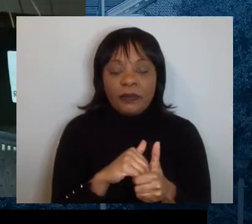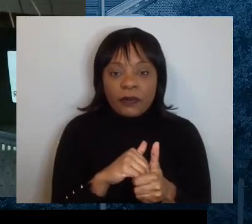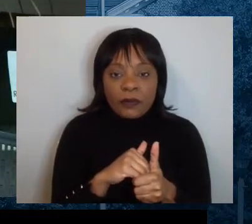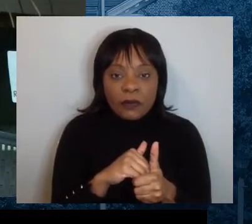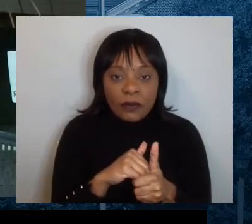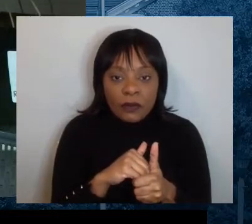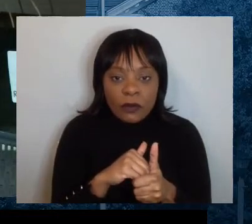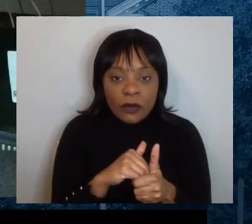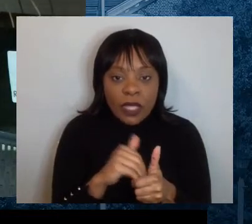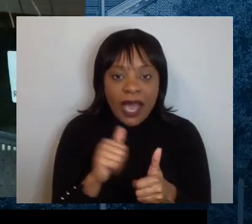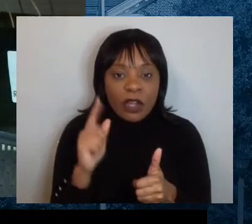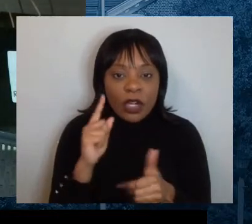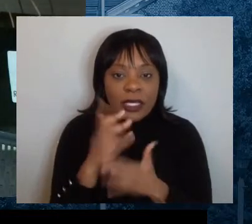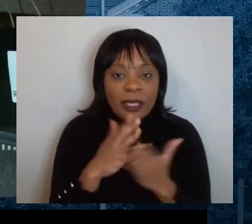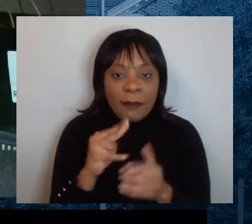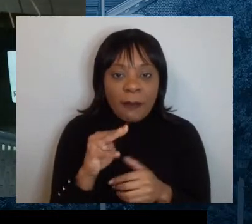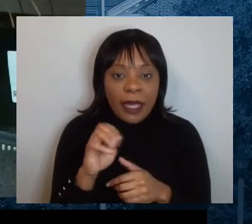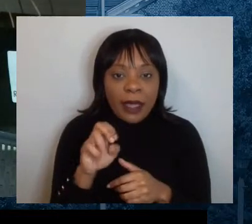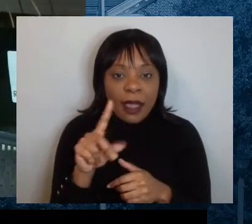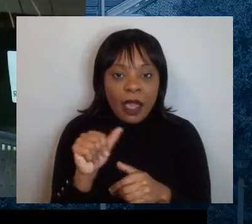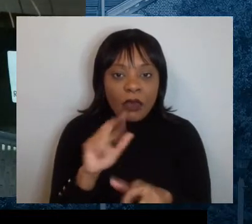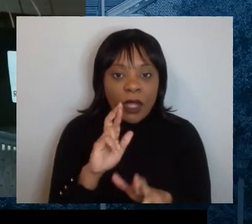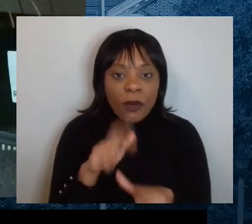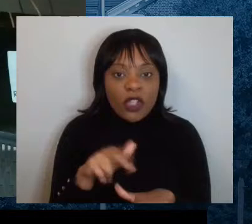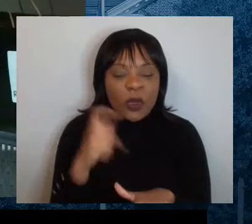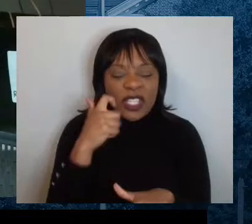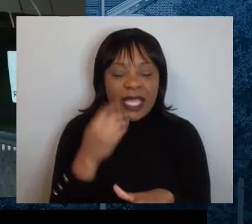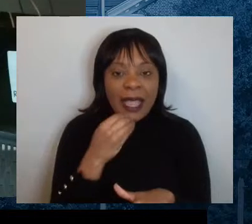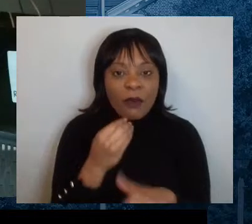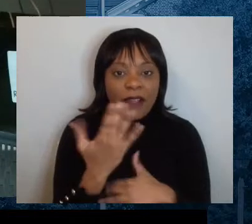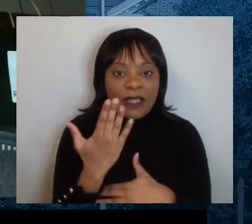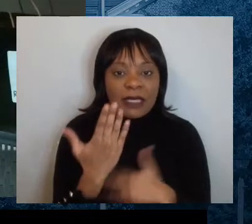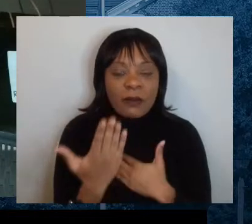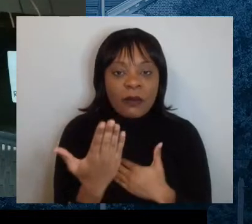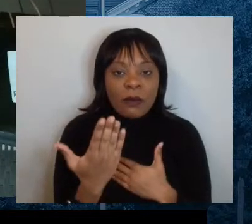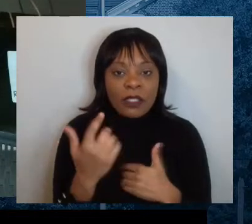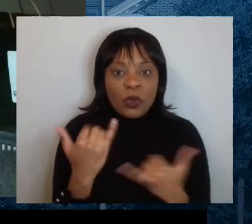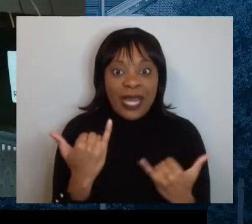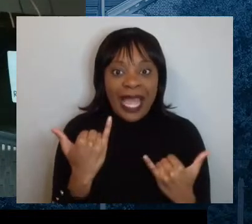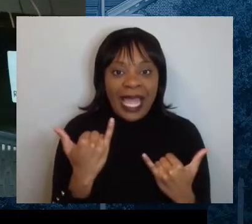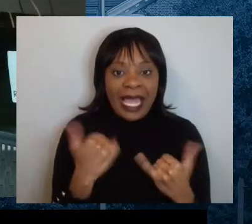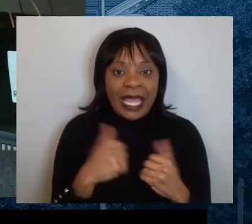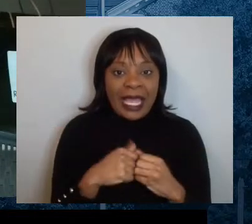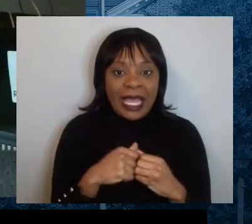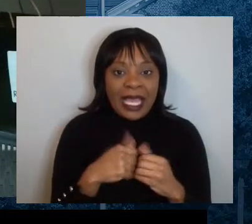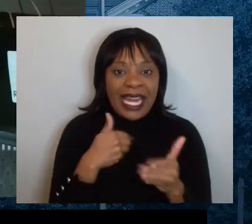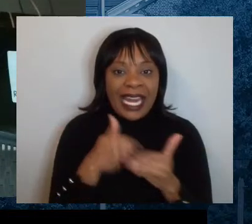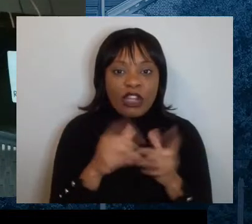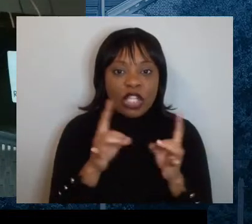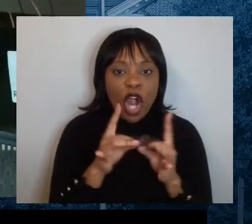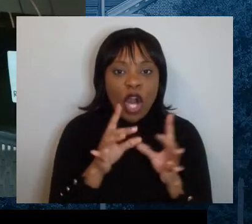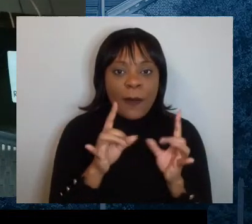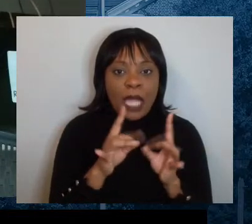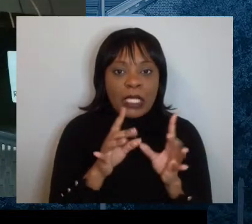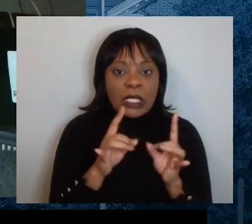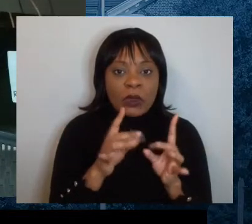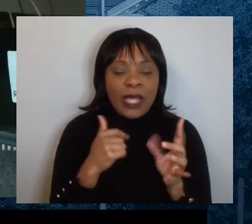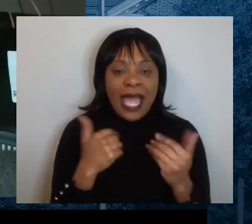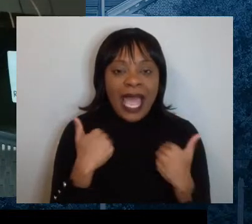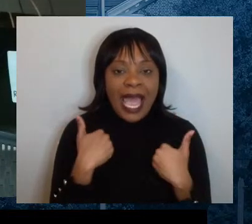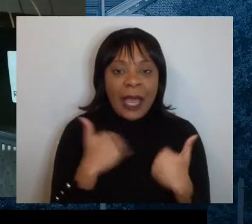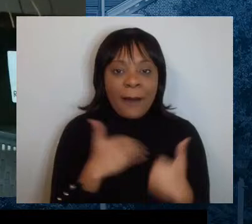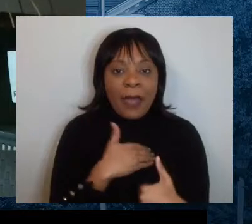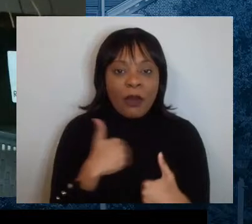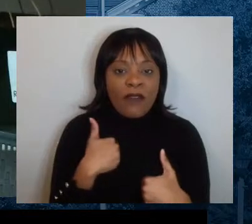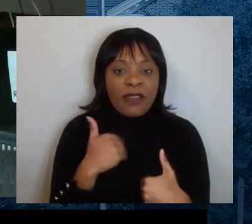had breakfast early this morning nearby Starbucks, and we had a member of the press with us. We